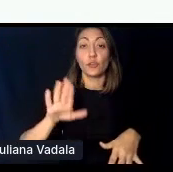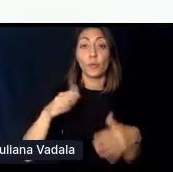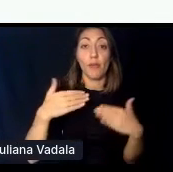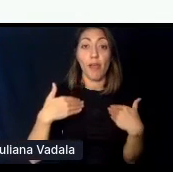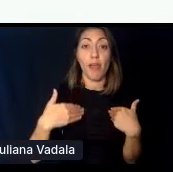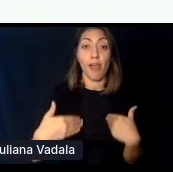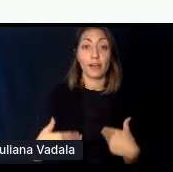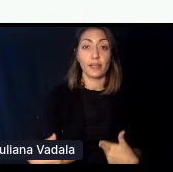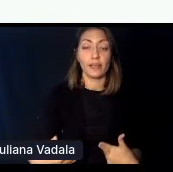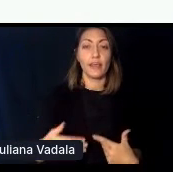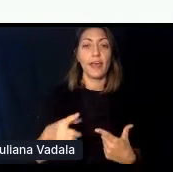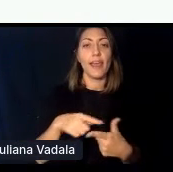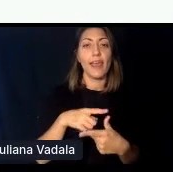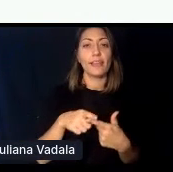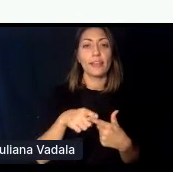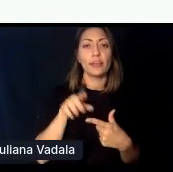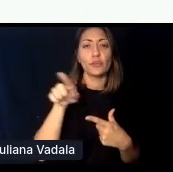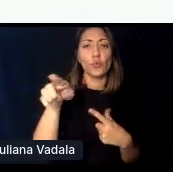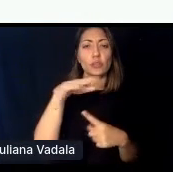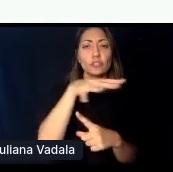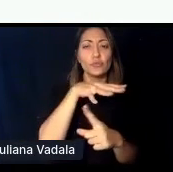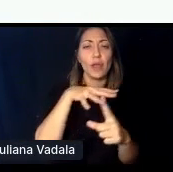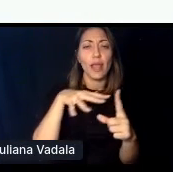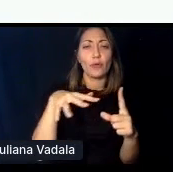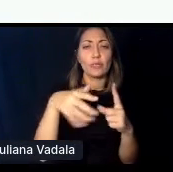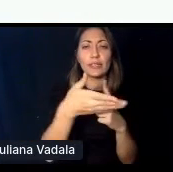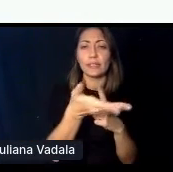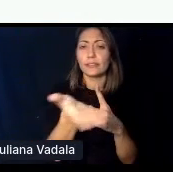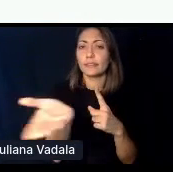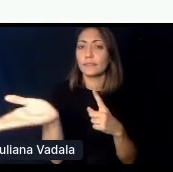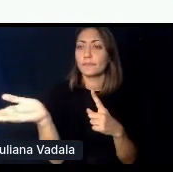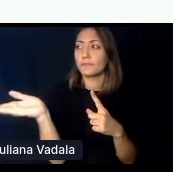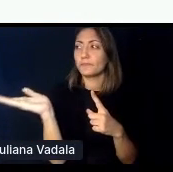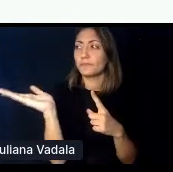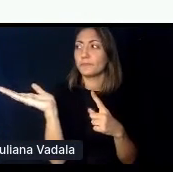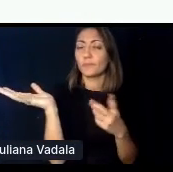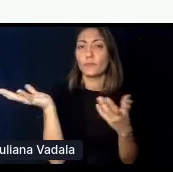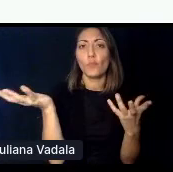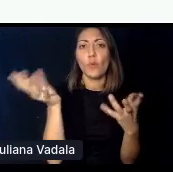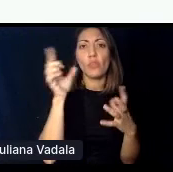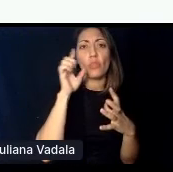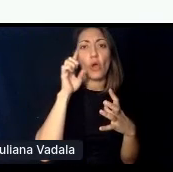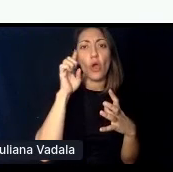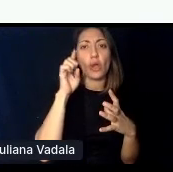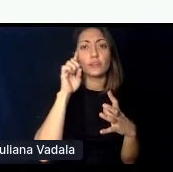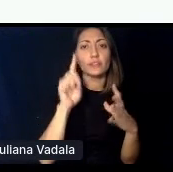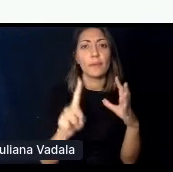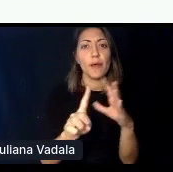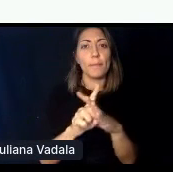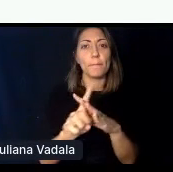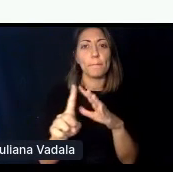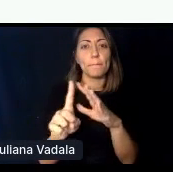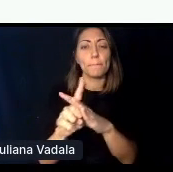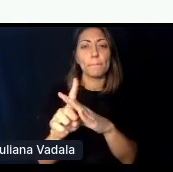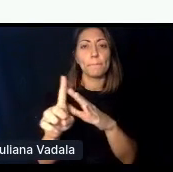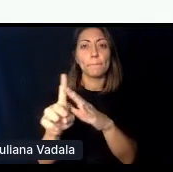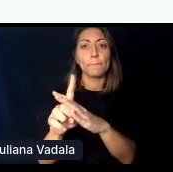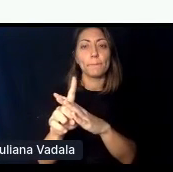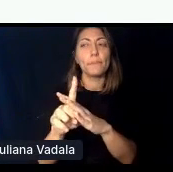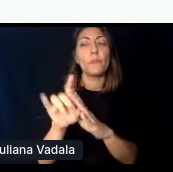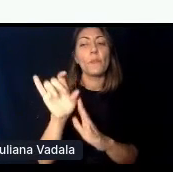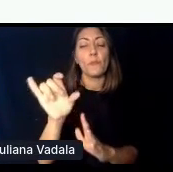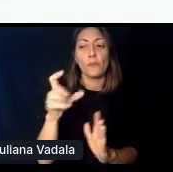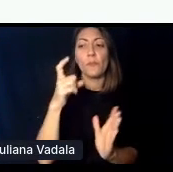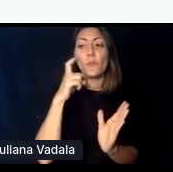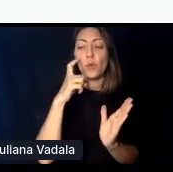mind? Acknowledge them briefly, but then come back to your breath, focusing the in and out of your